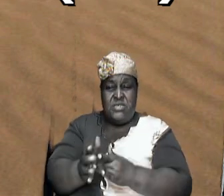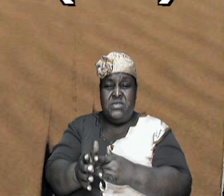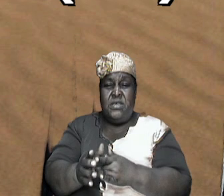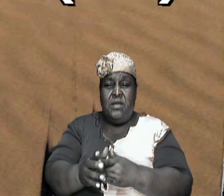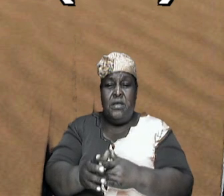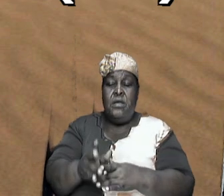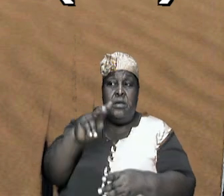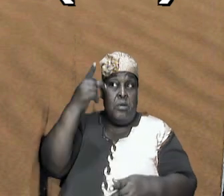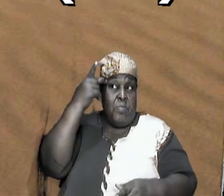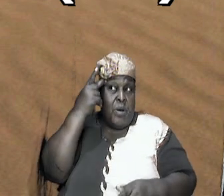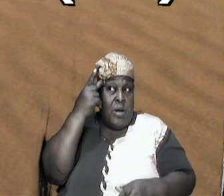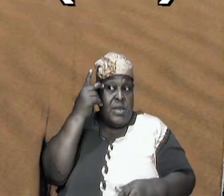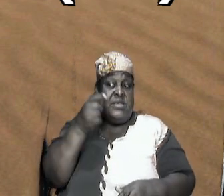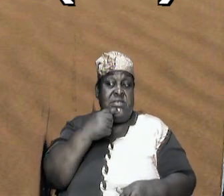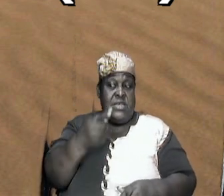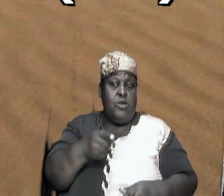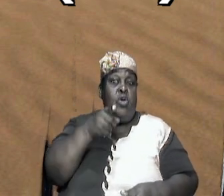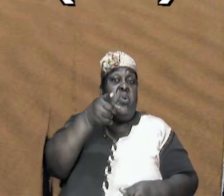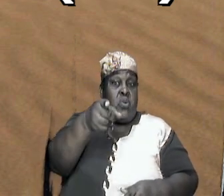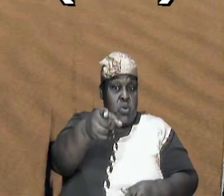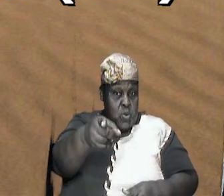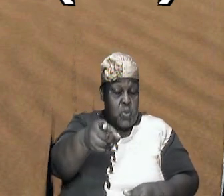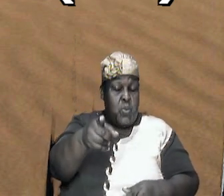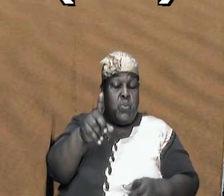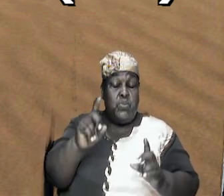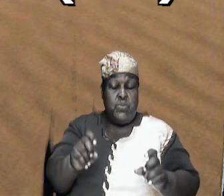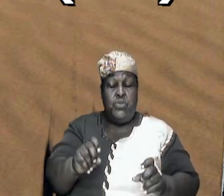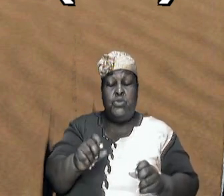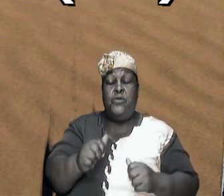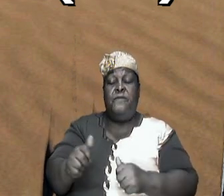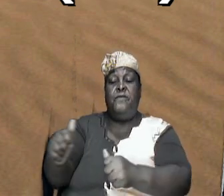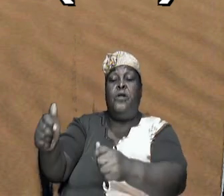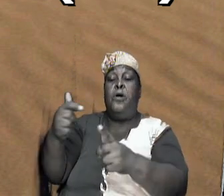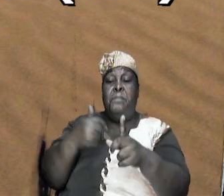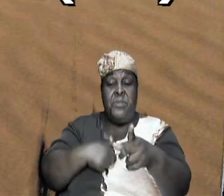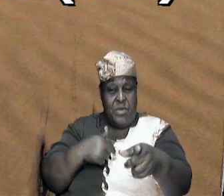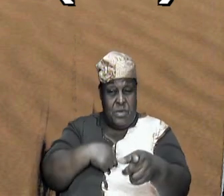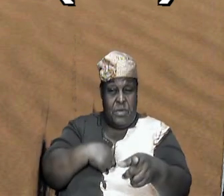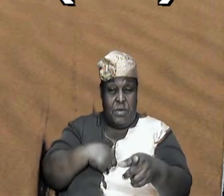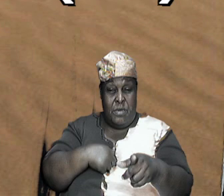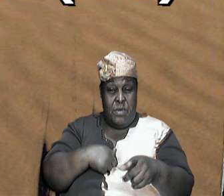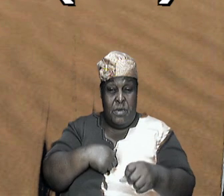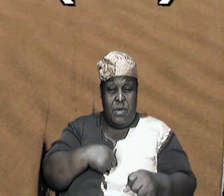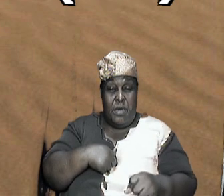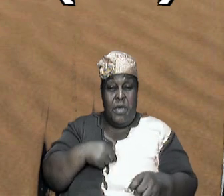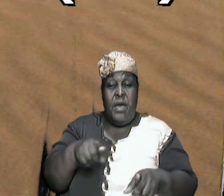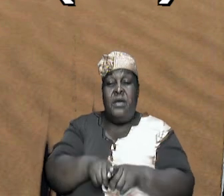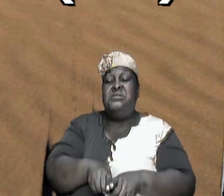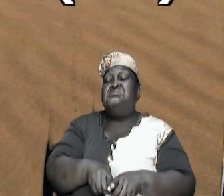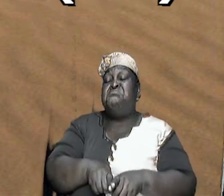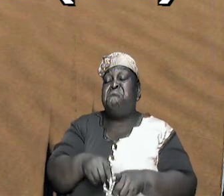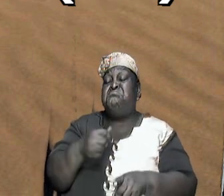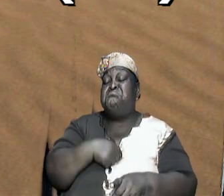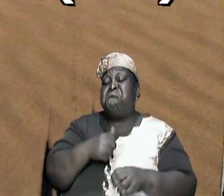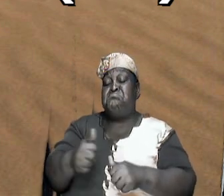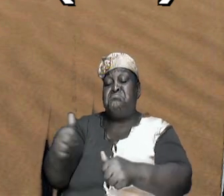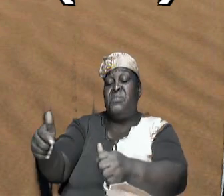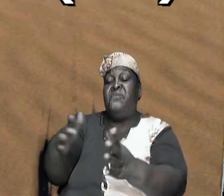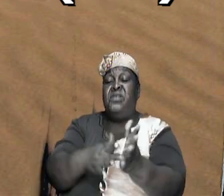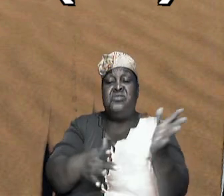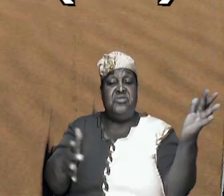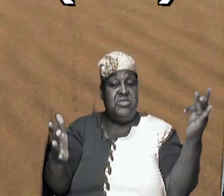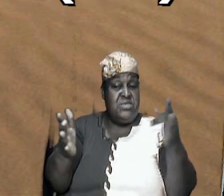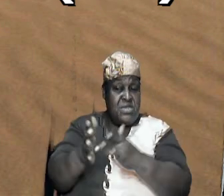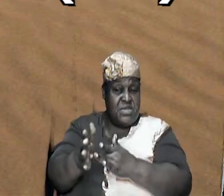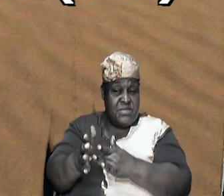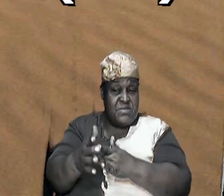is saying that you need to follow me as I follow Christ. And when you look up the definition of the term